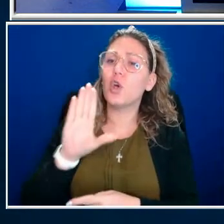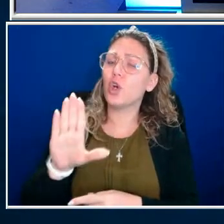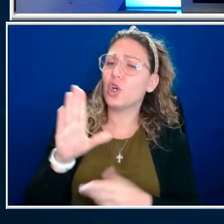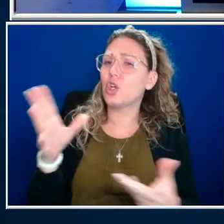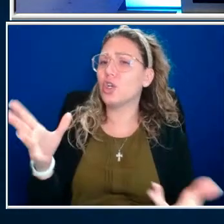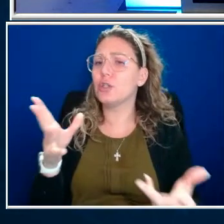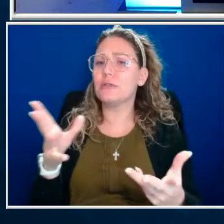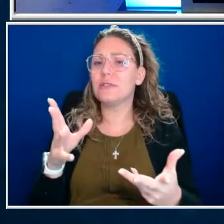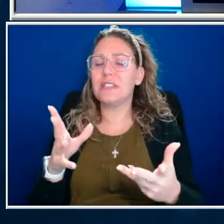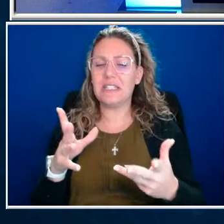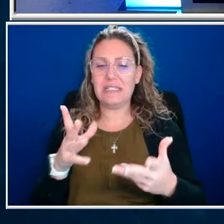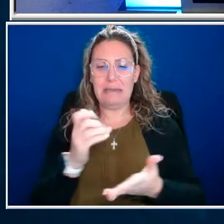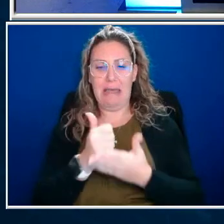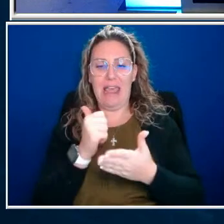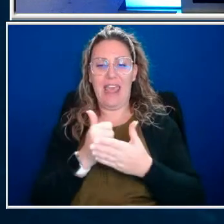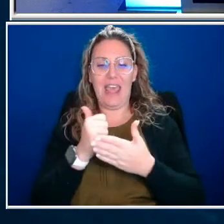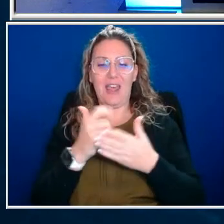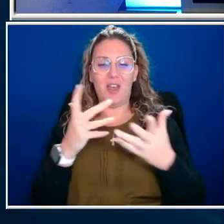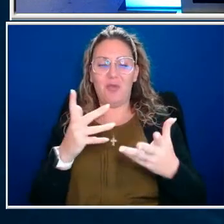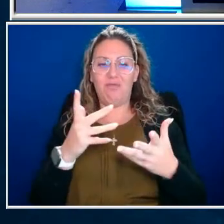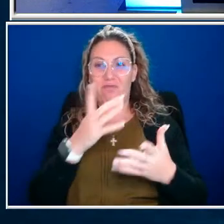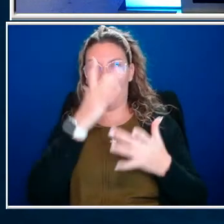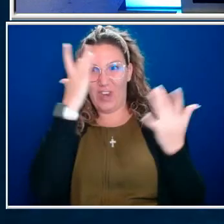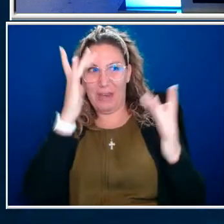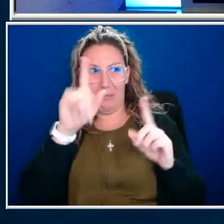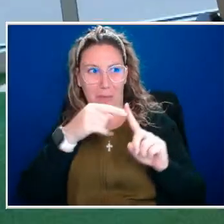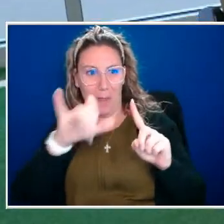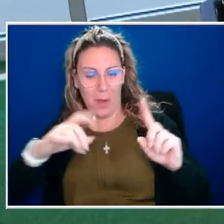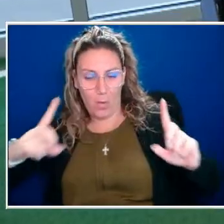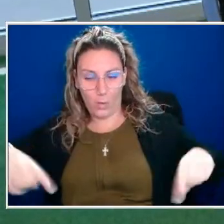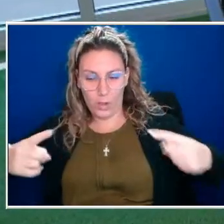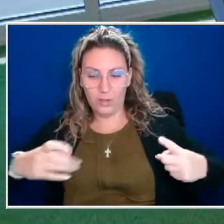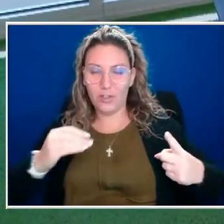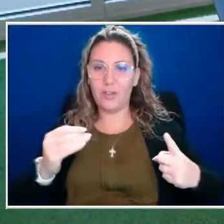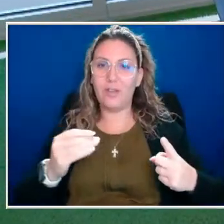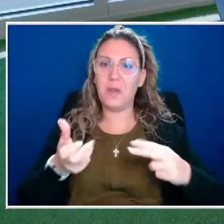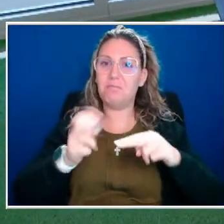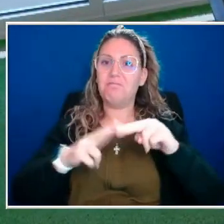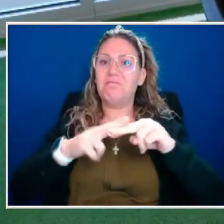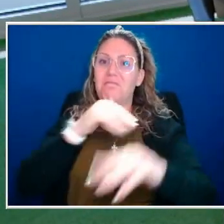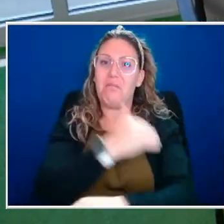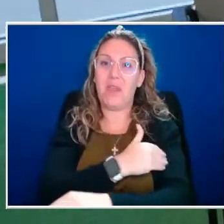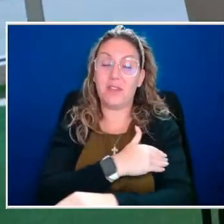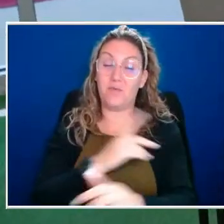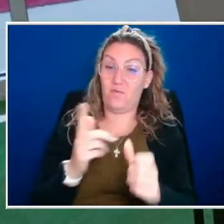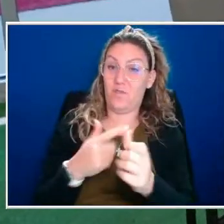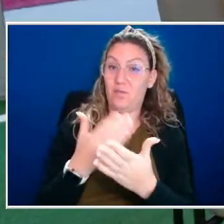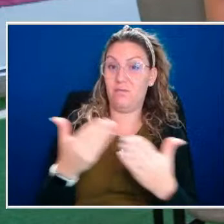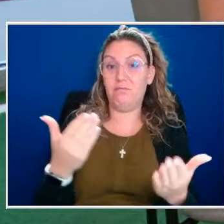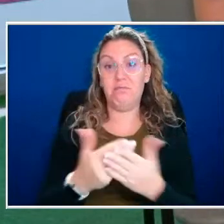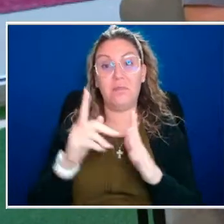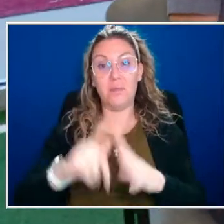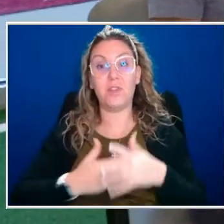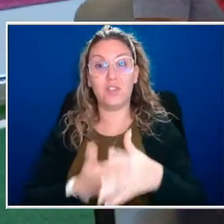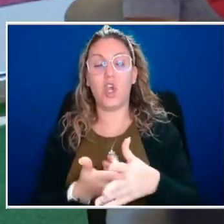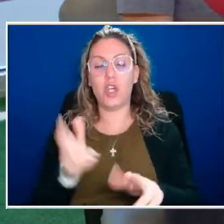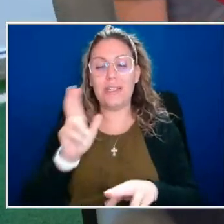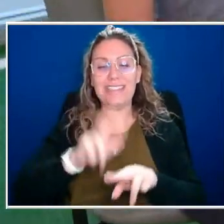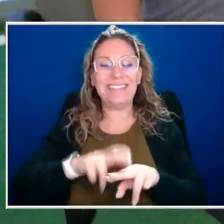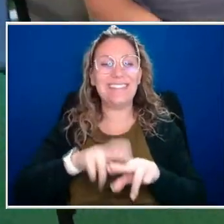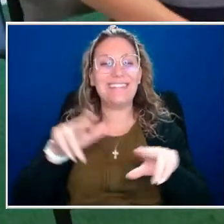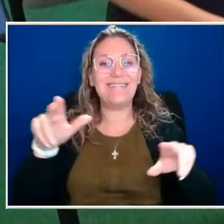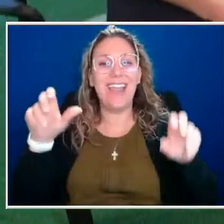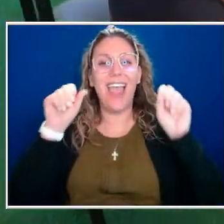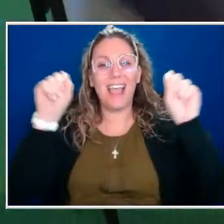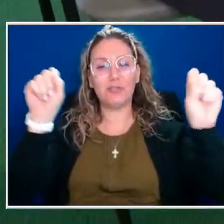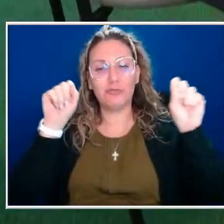those muscles back up? Yeah, first thing would be to start with just some seated exercises. You can go with some